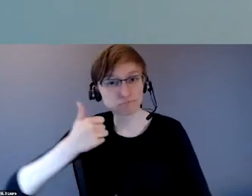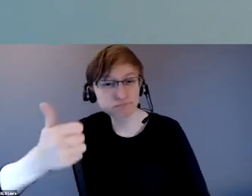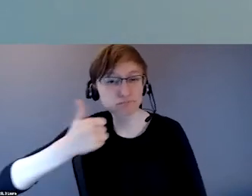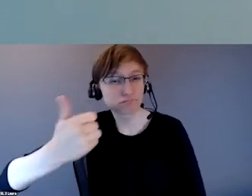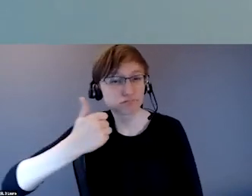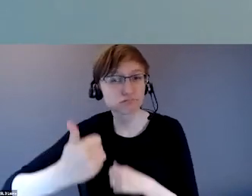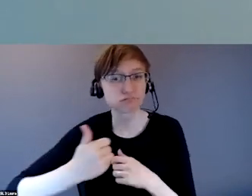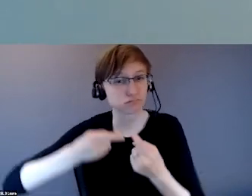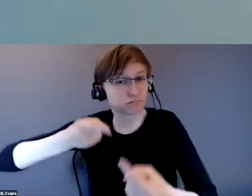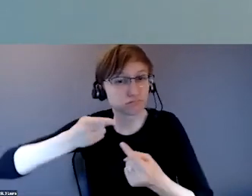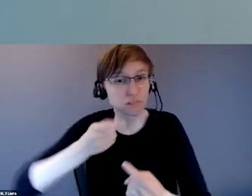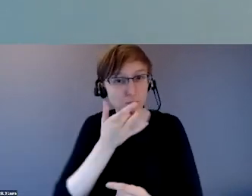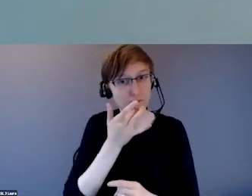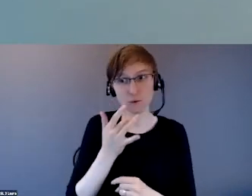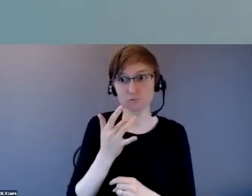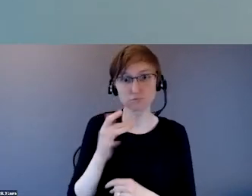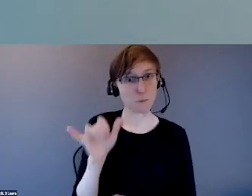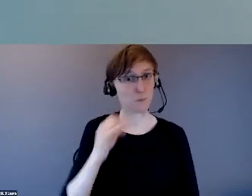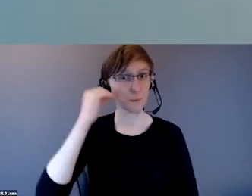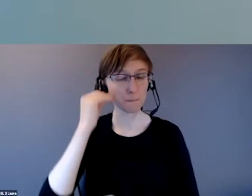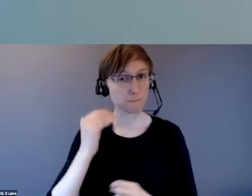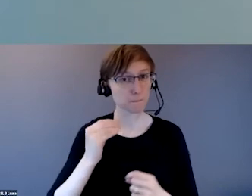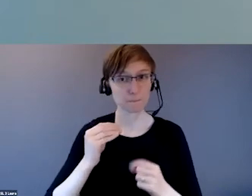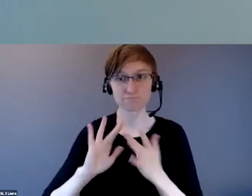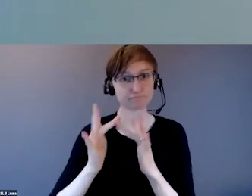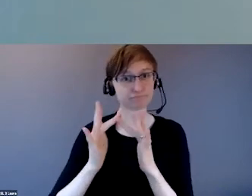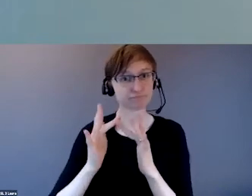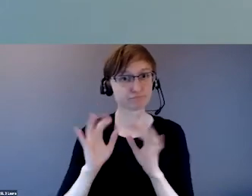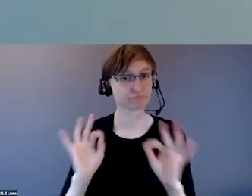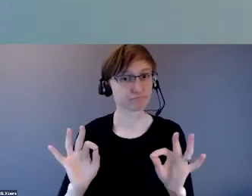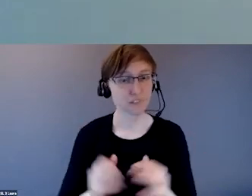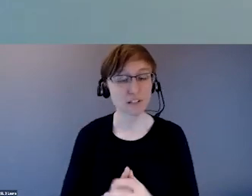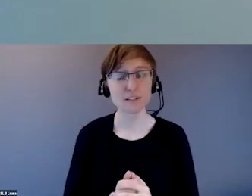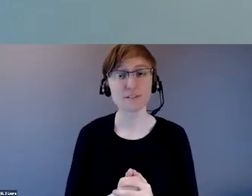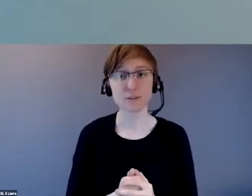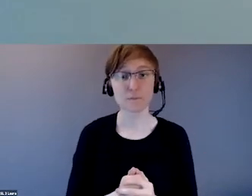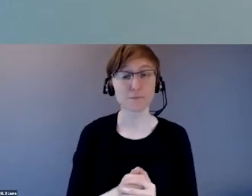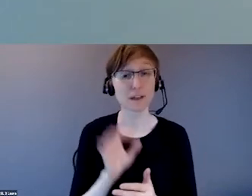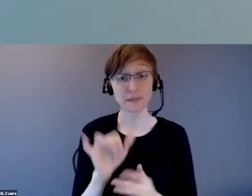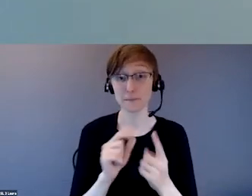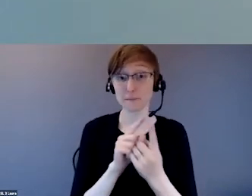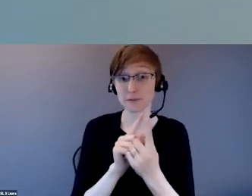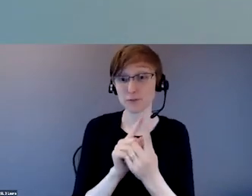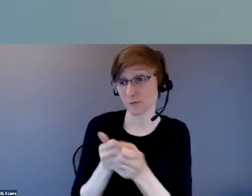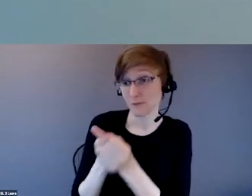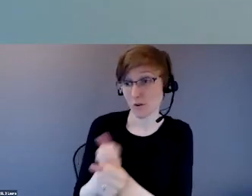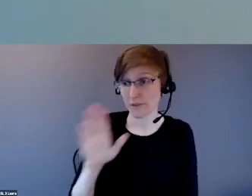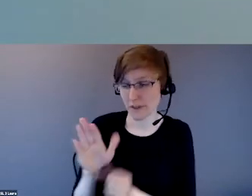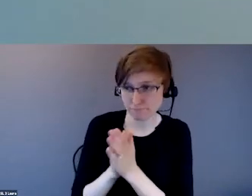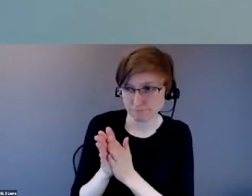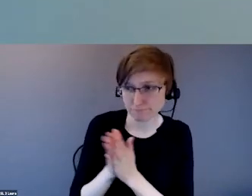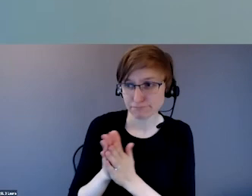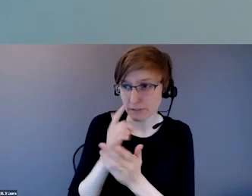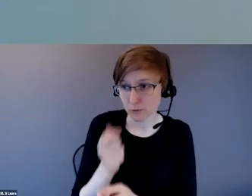go. So the idea is that these mentorships based on interest and experience from the employer lead to